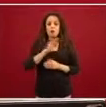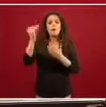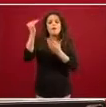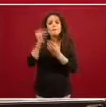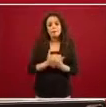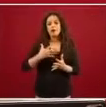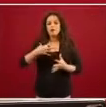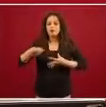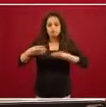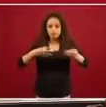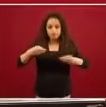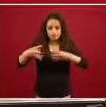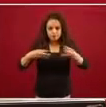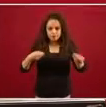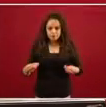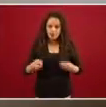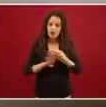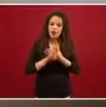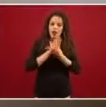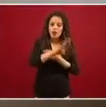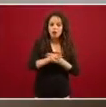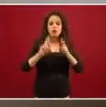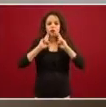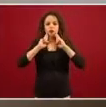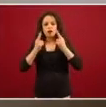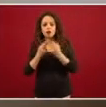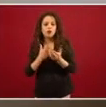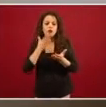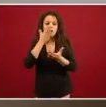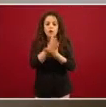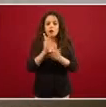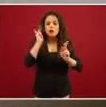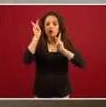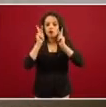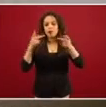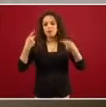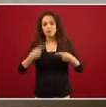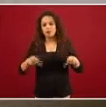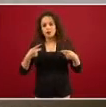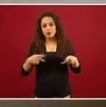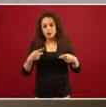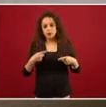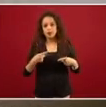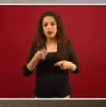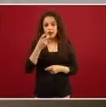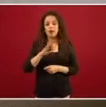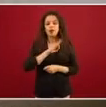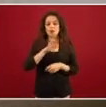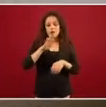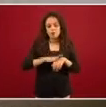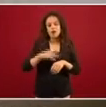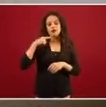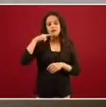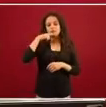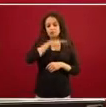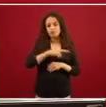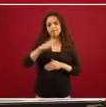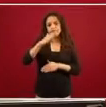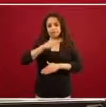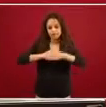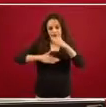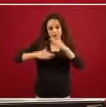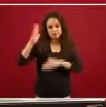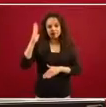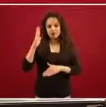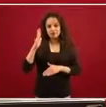we stay at home, keep our safe distance, avoid meeting with other people, that is the extent to which we'll be able